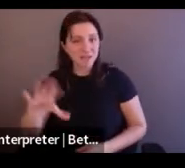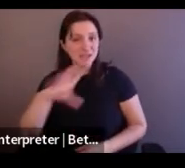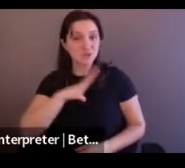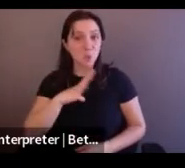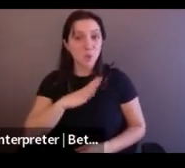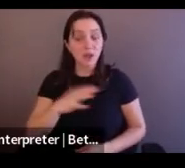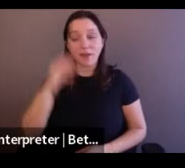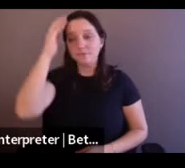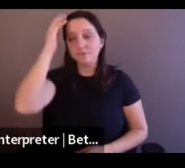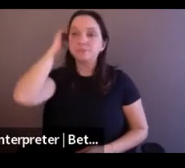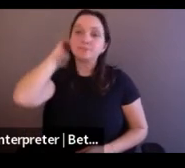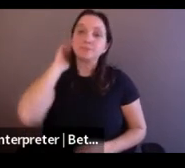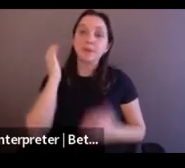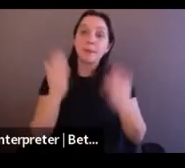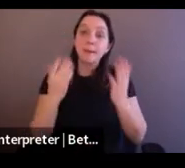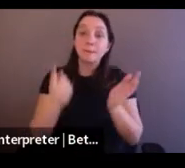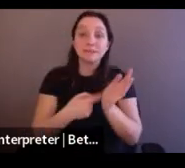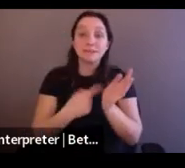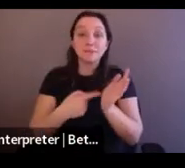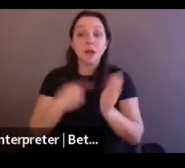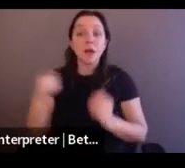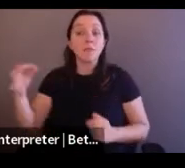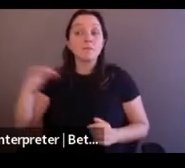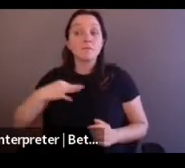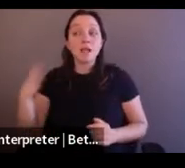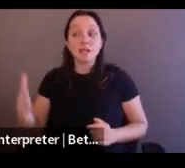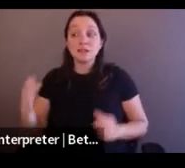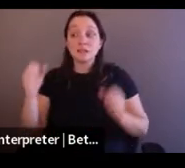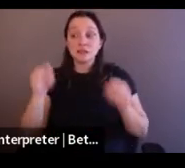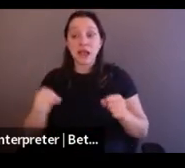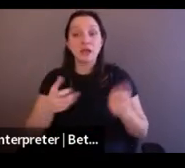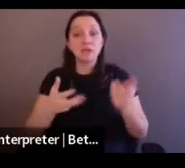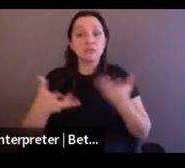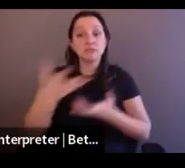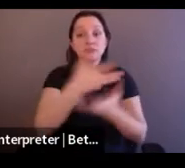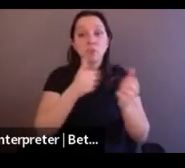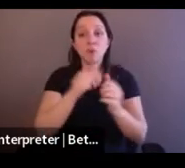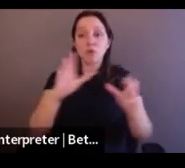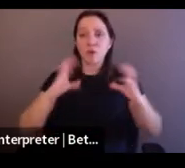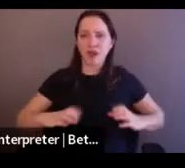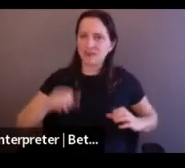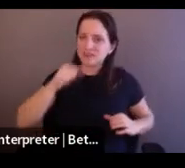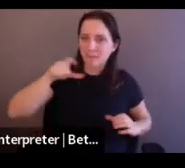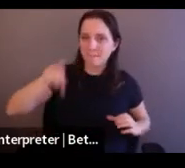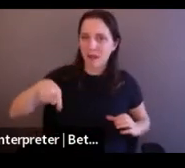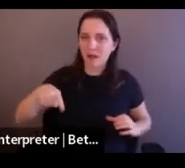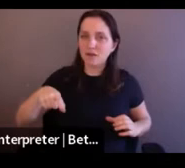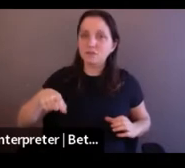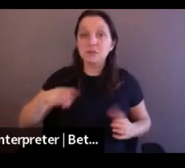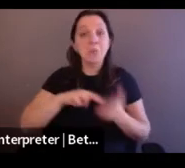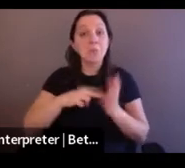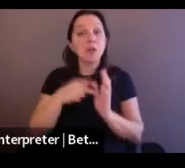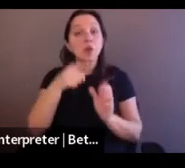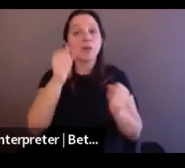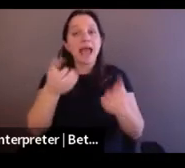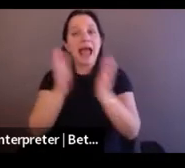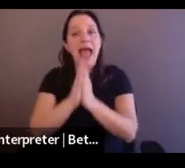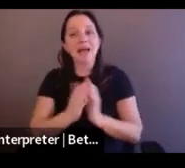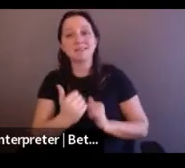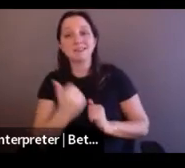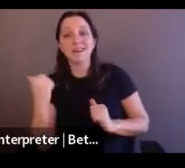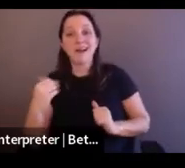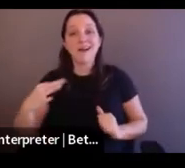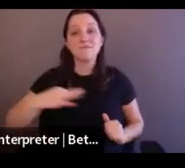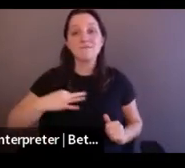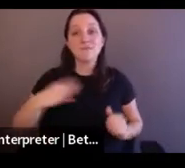direct contact with the clients you serve. You know, really thinking about it, there might be opportunities to do communications with those people. You know,